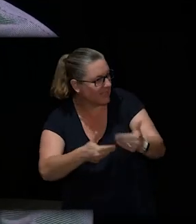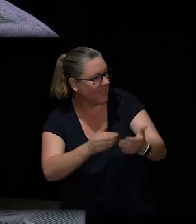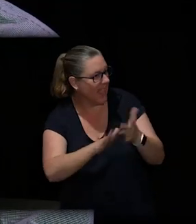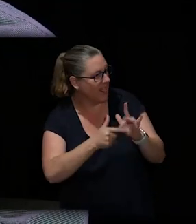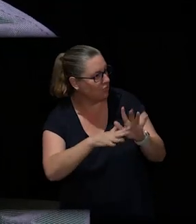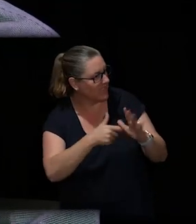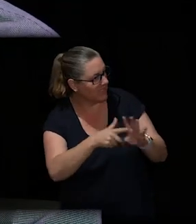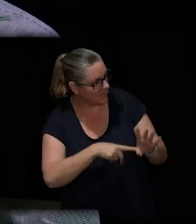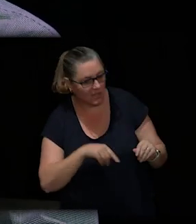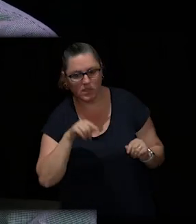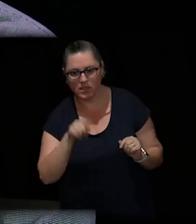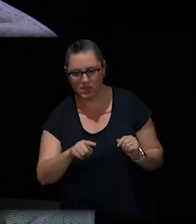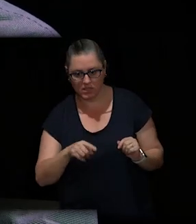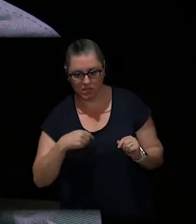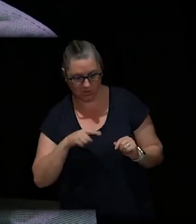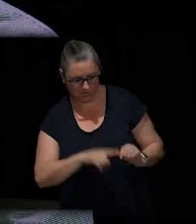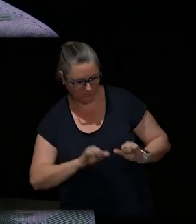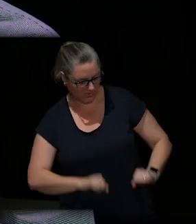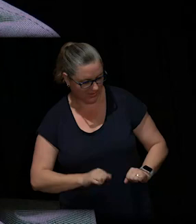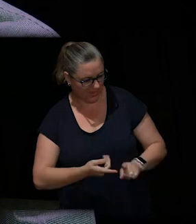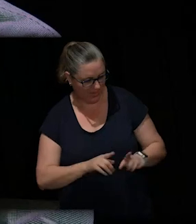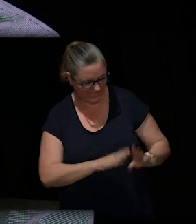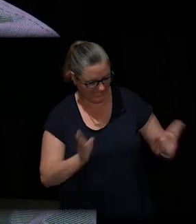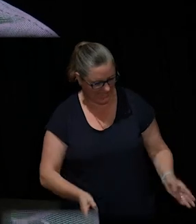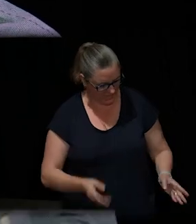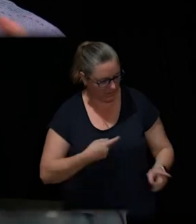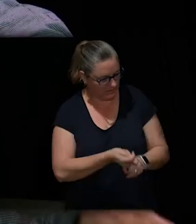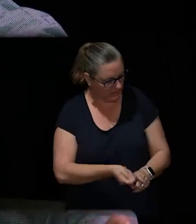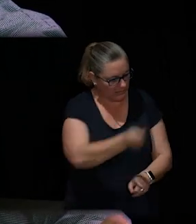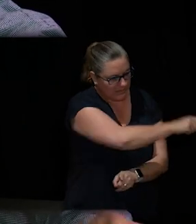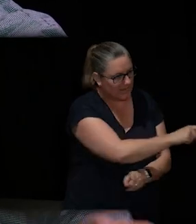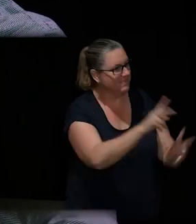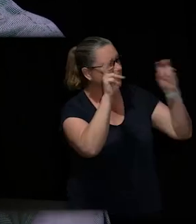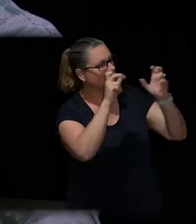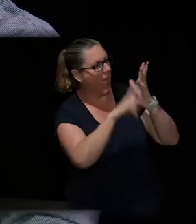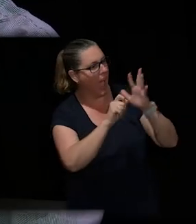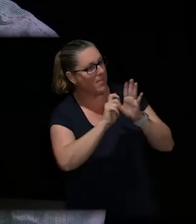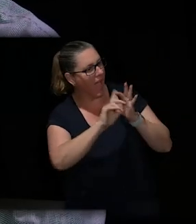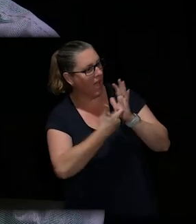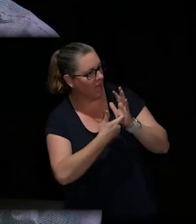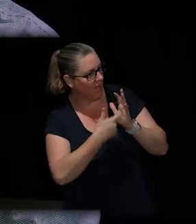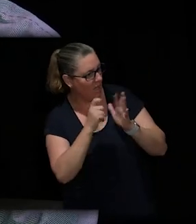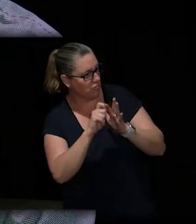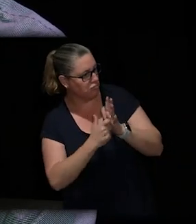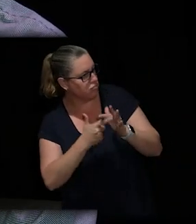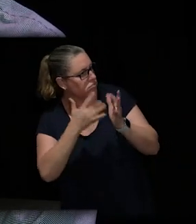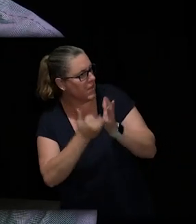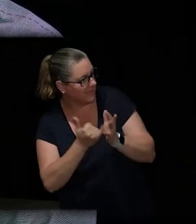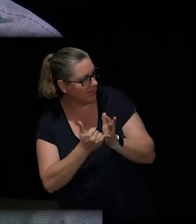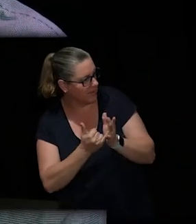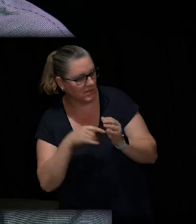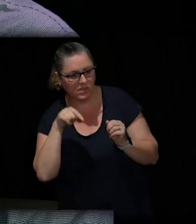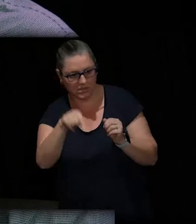this little weird sort of bubbly place called Upper Press. It's about 30 feet from the press briefing room and 30 feet from the Oval Office